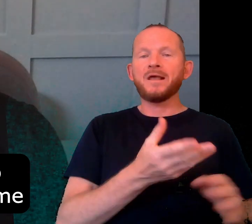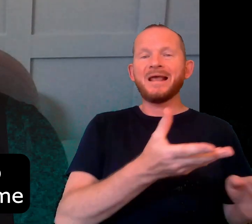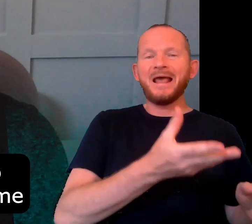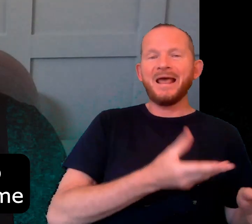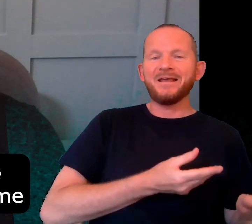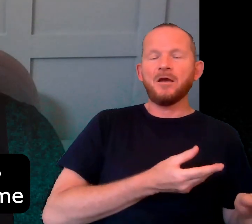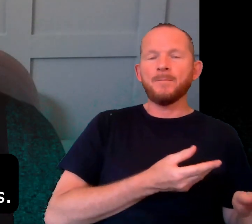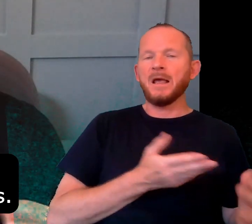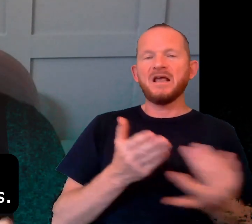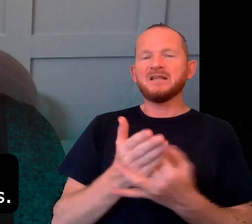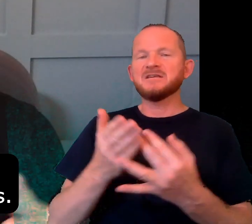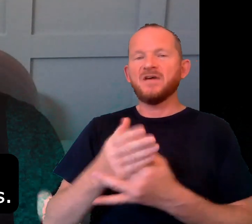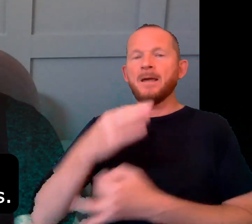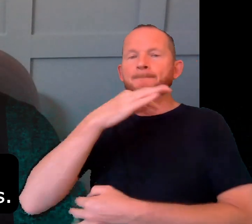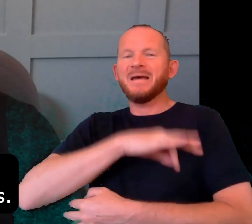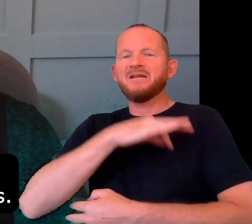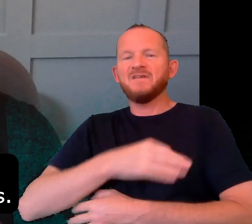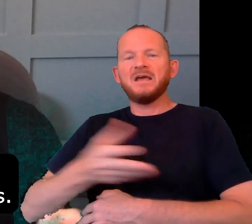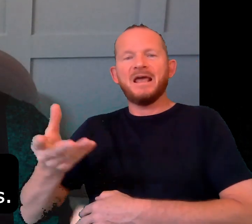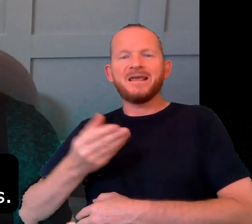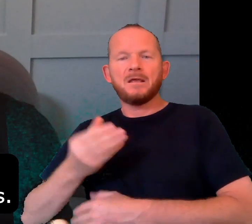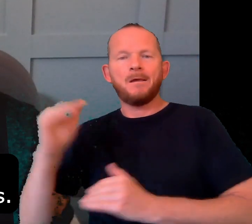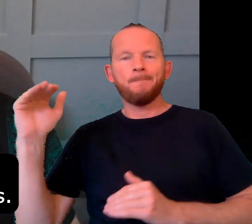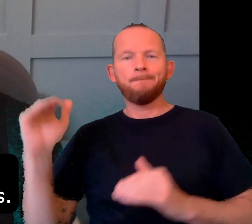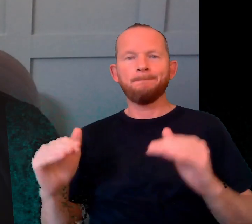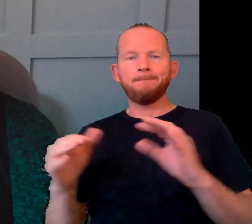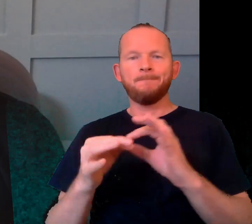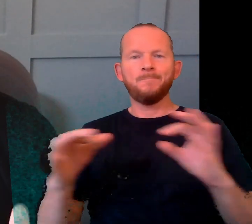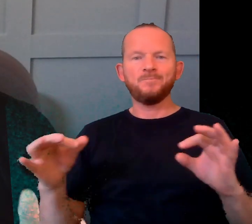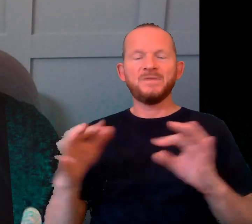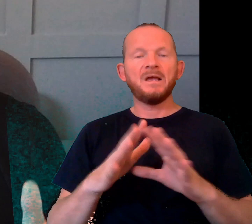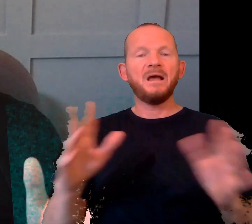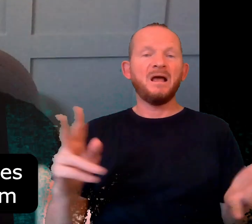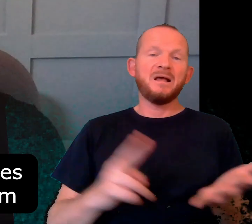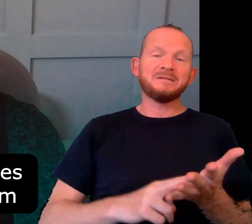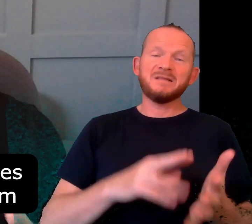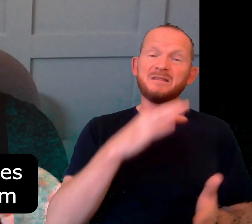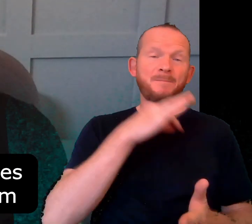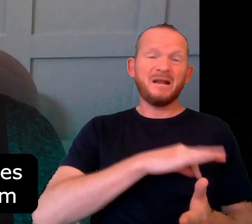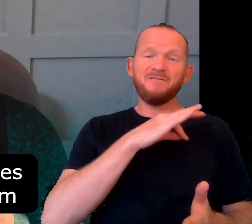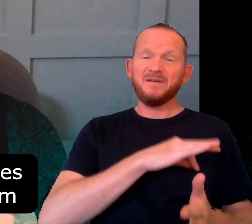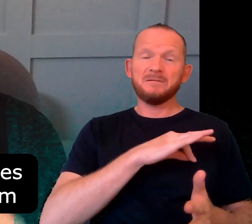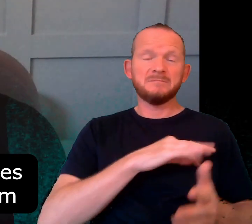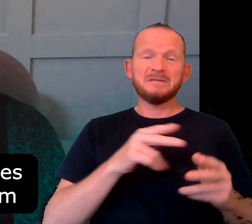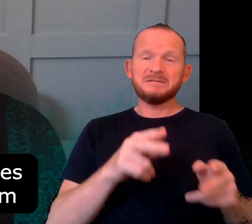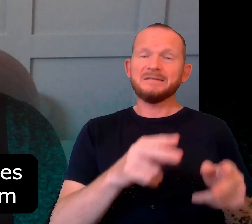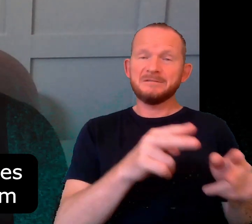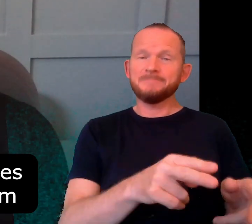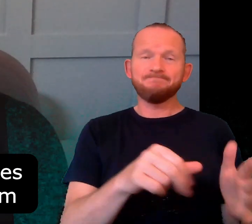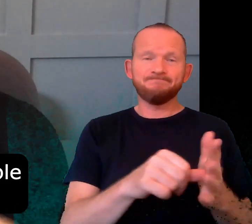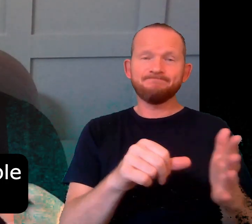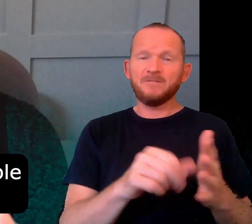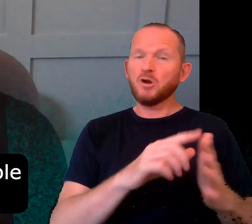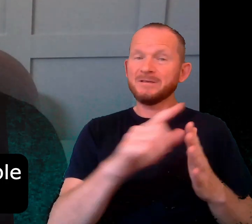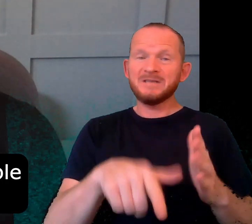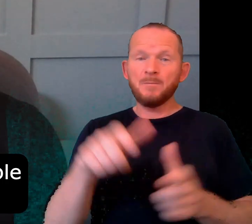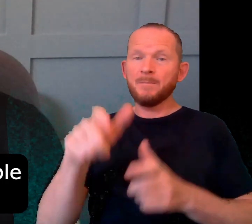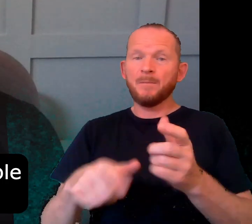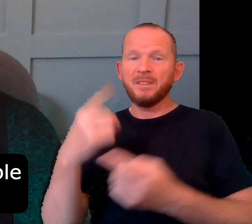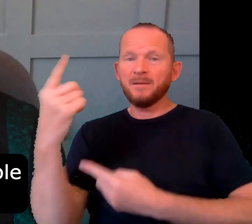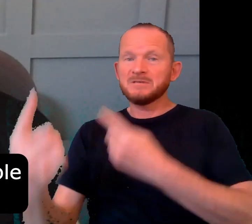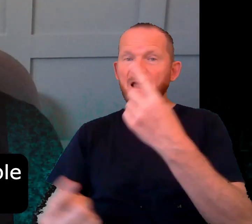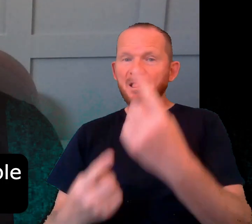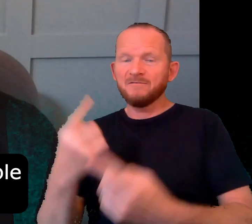their working income doesn't interfere with their benefits. But again, this is more about the nature and issues of the benefit system than disabled